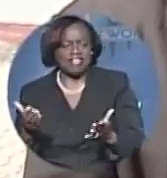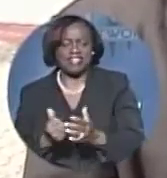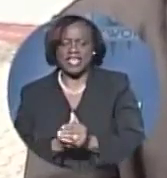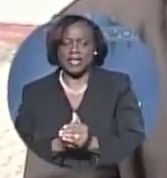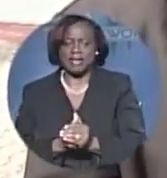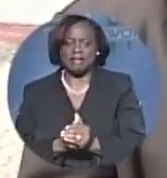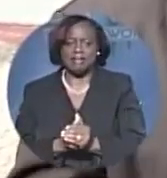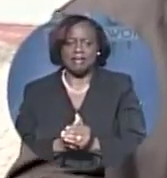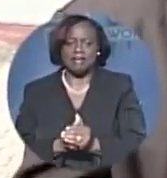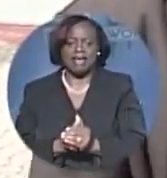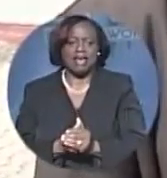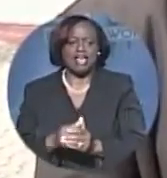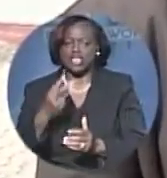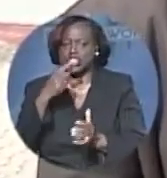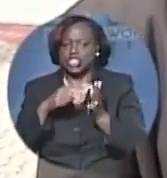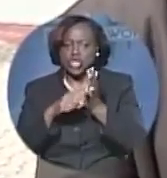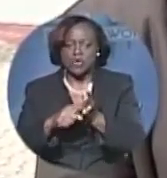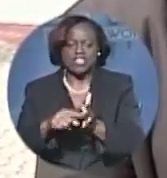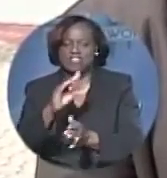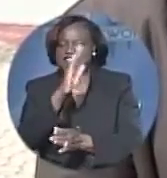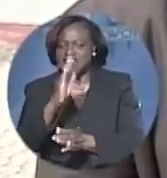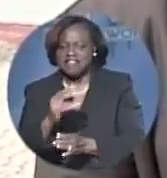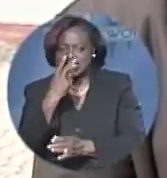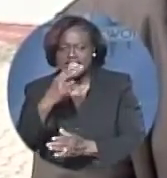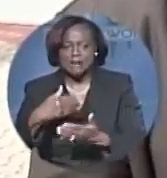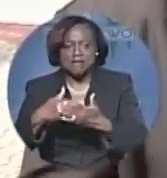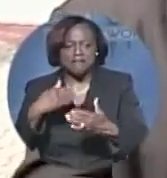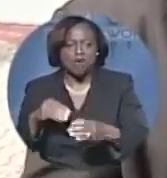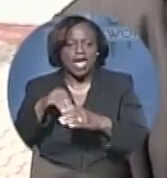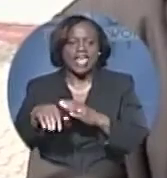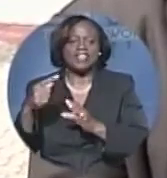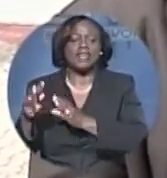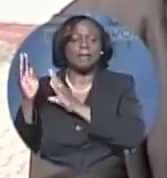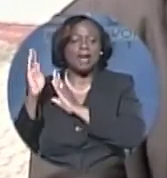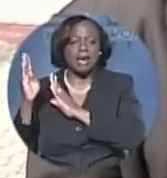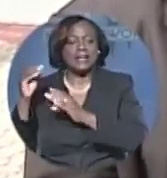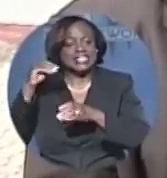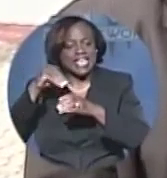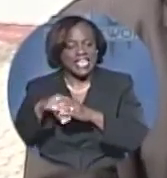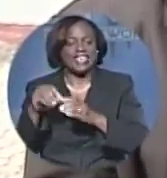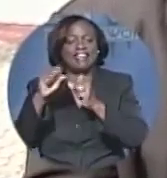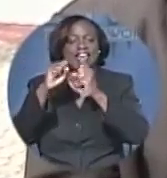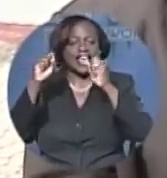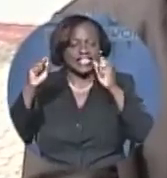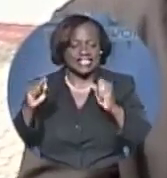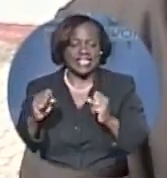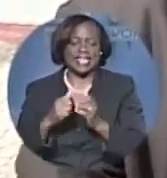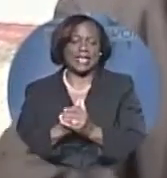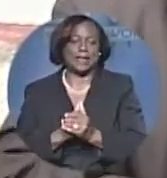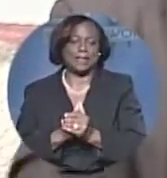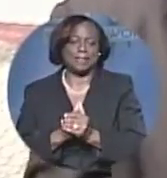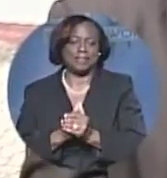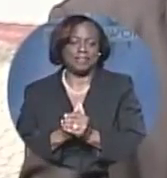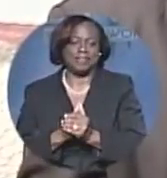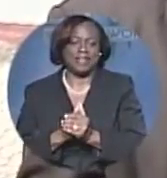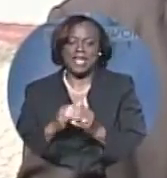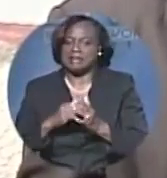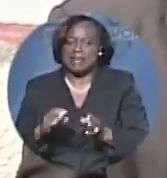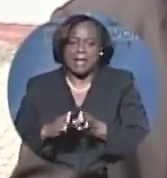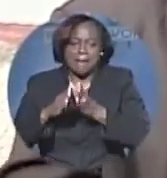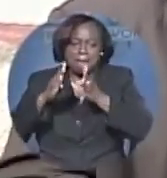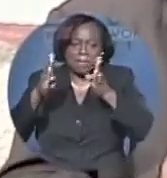going to be a show like we've never seen before in the Bahamas. It's, you know, in a stadium, in order for something to look big, it has to be bigger than